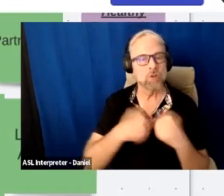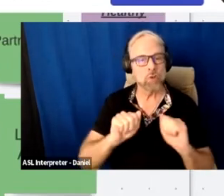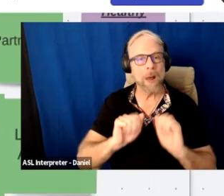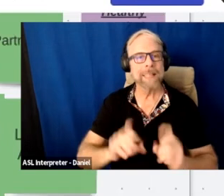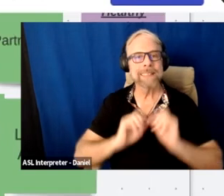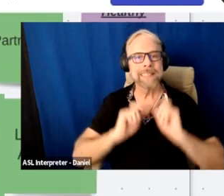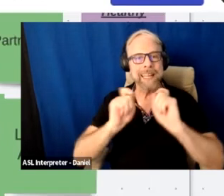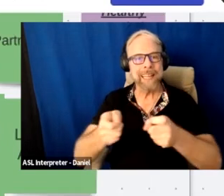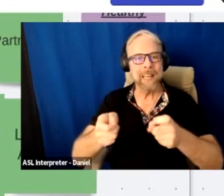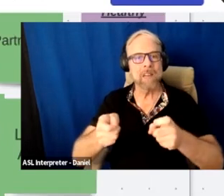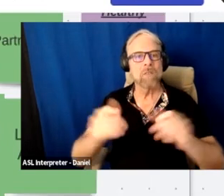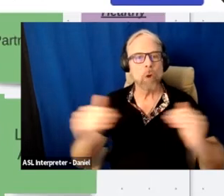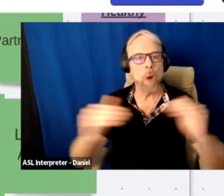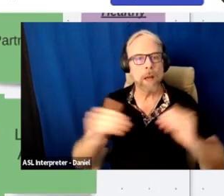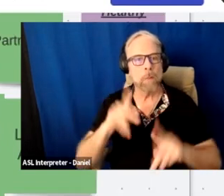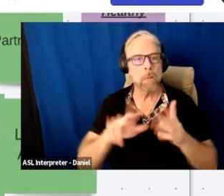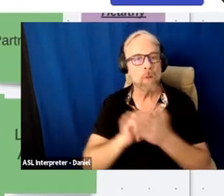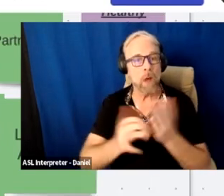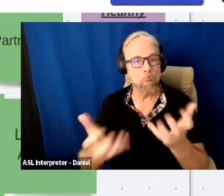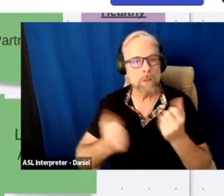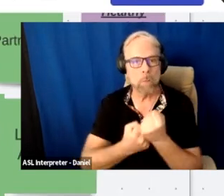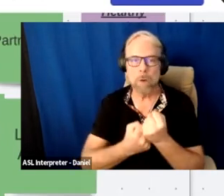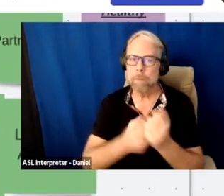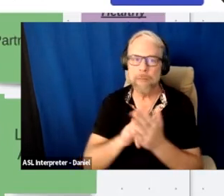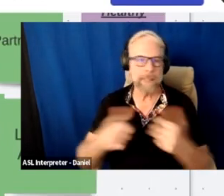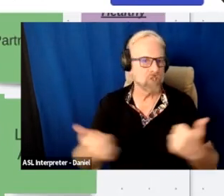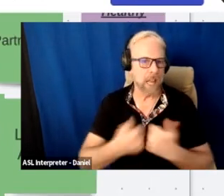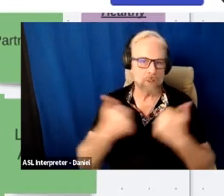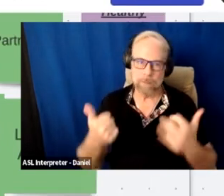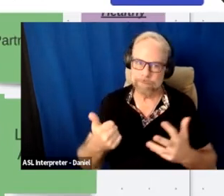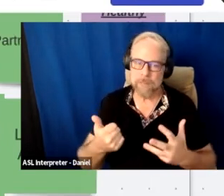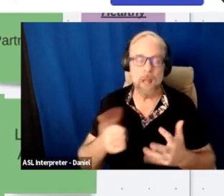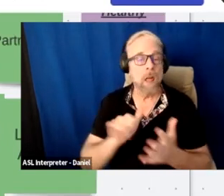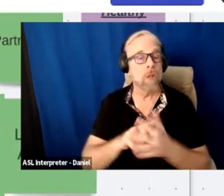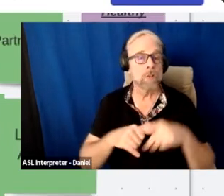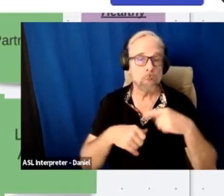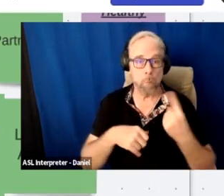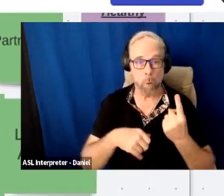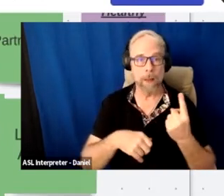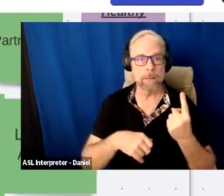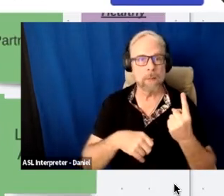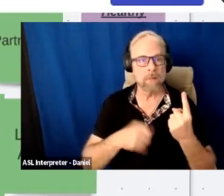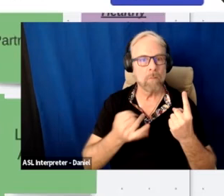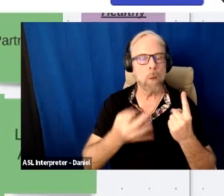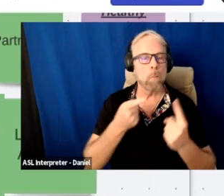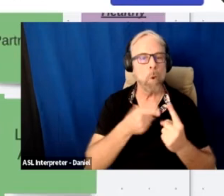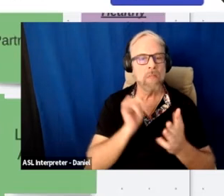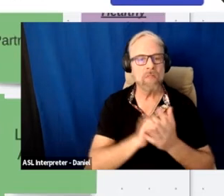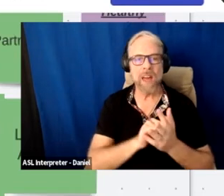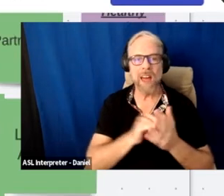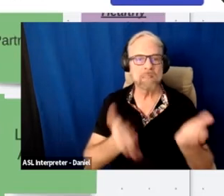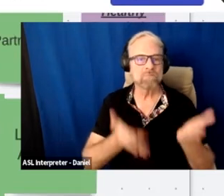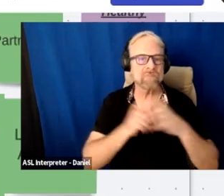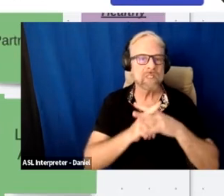that are looking for support is really challenging to do. So that would be one of the points that came up